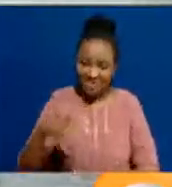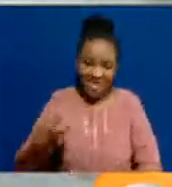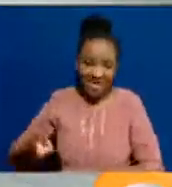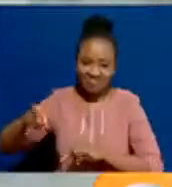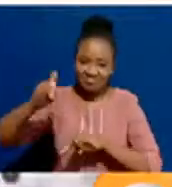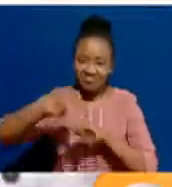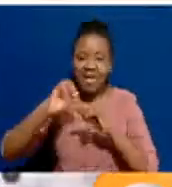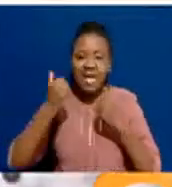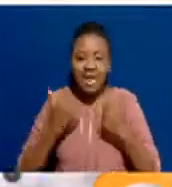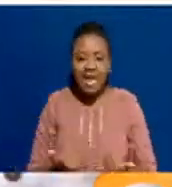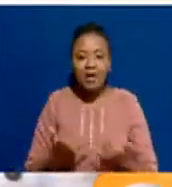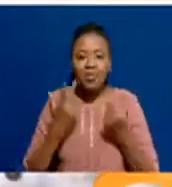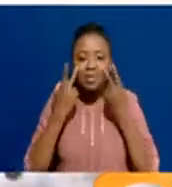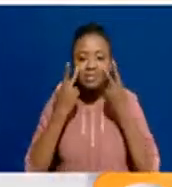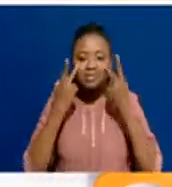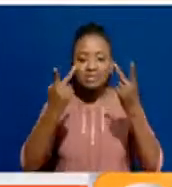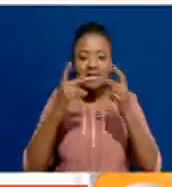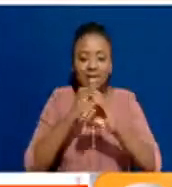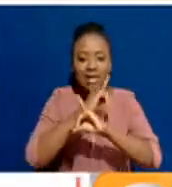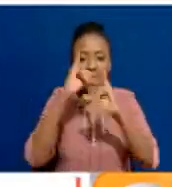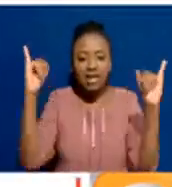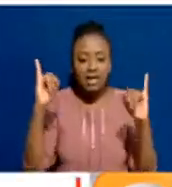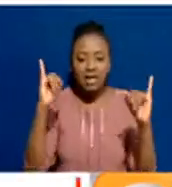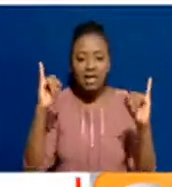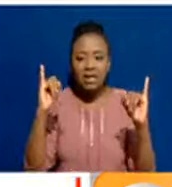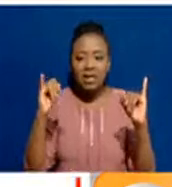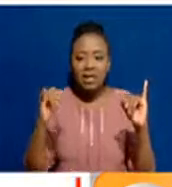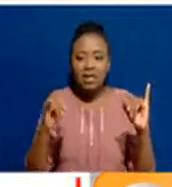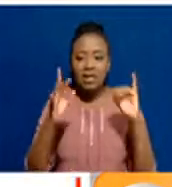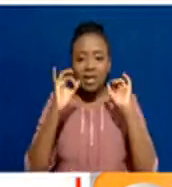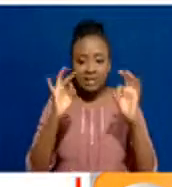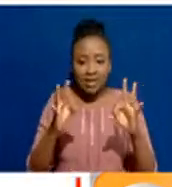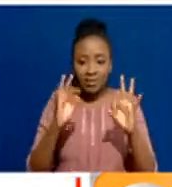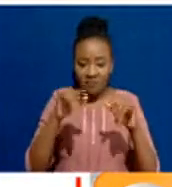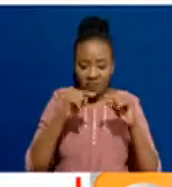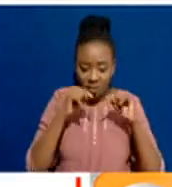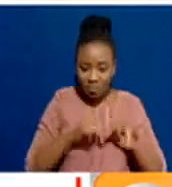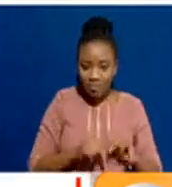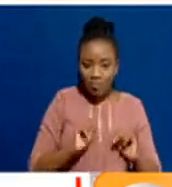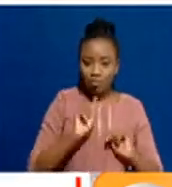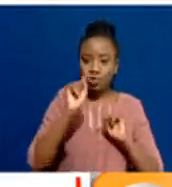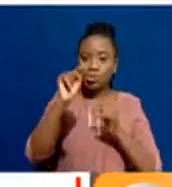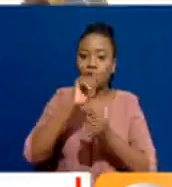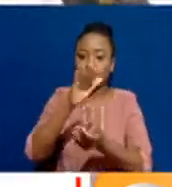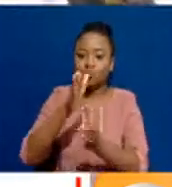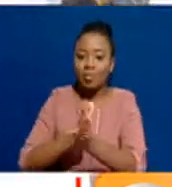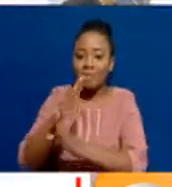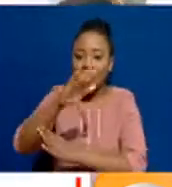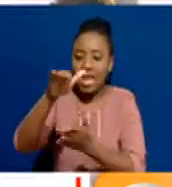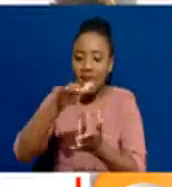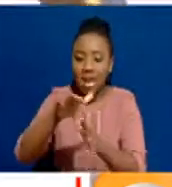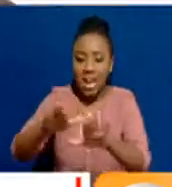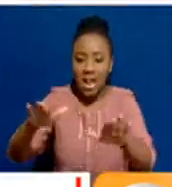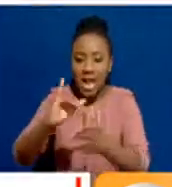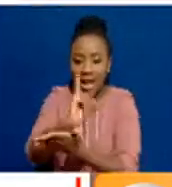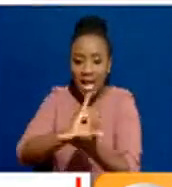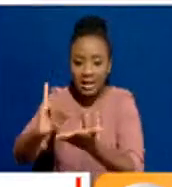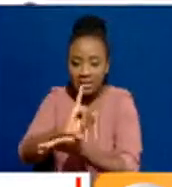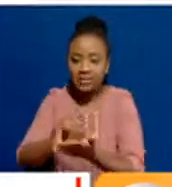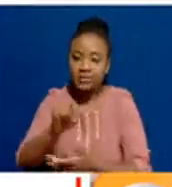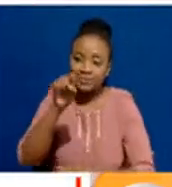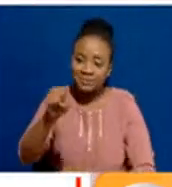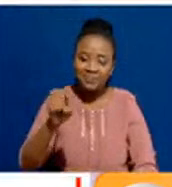Dalili zimeanza kudhihiri. Bei ya kutoka hapa kwenda mainland kutoka kisiwa ni Lamu ilikuwa ni shilingi 200,